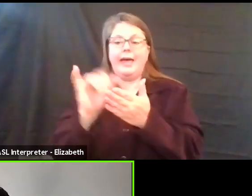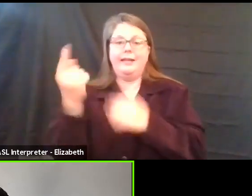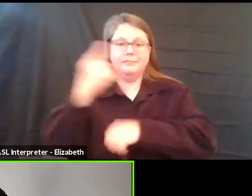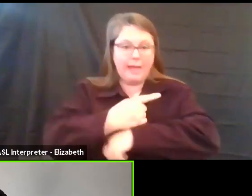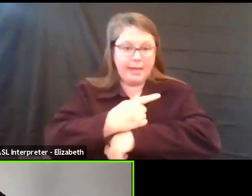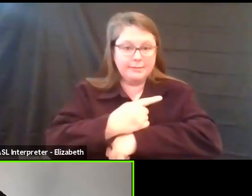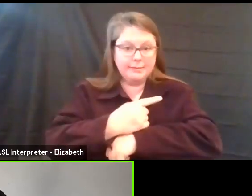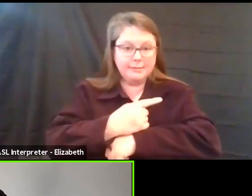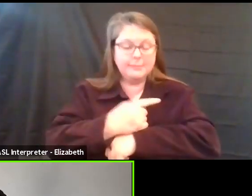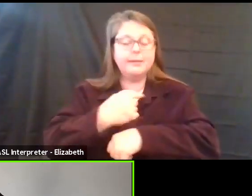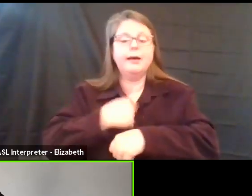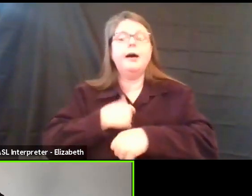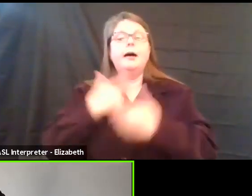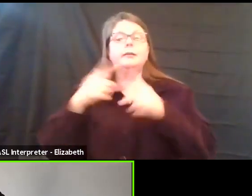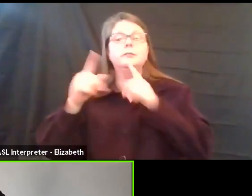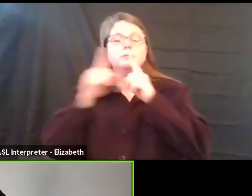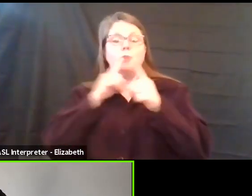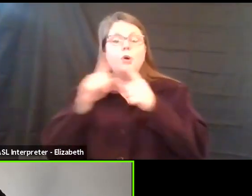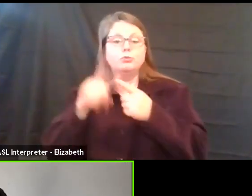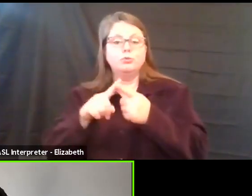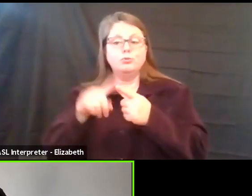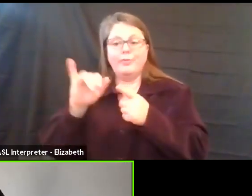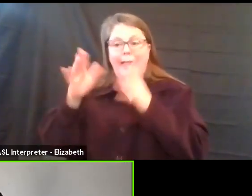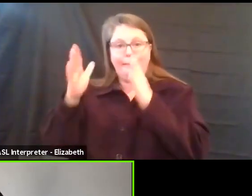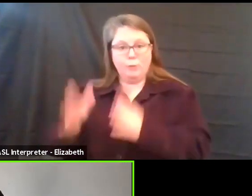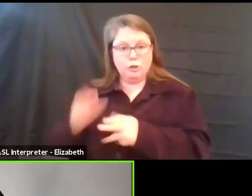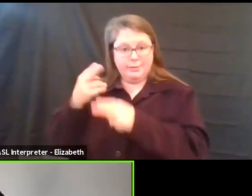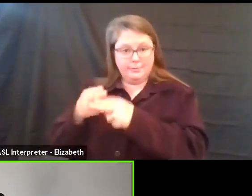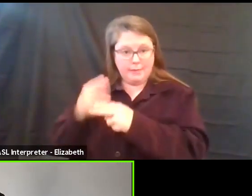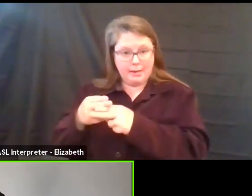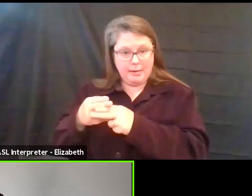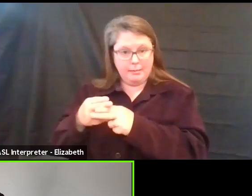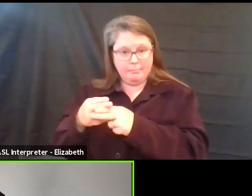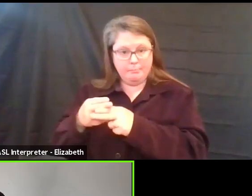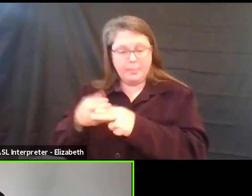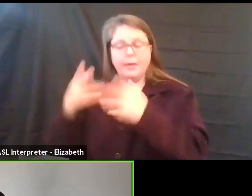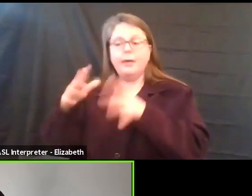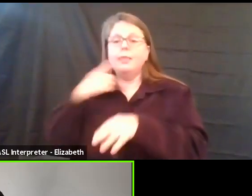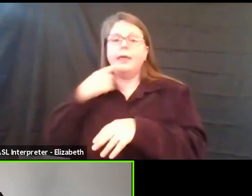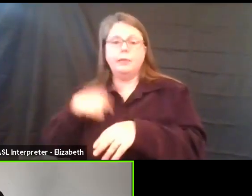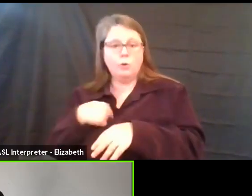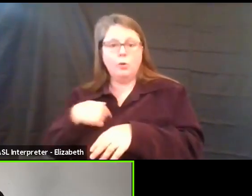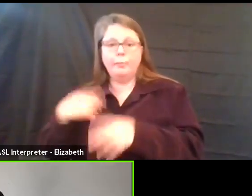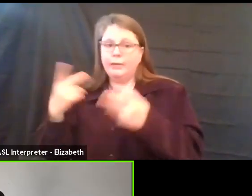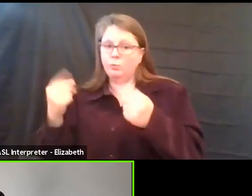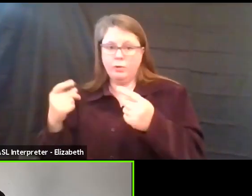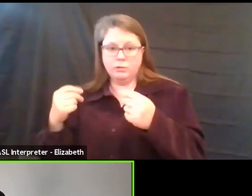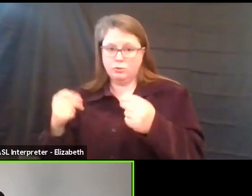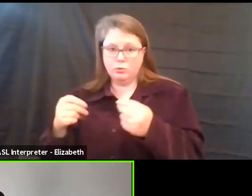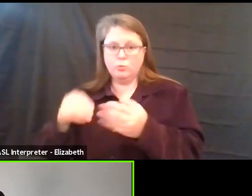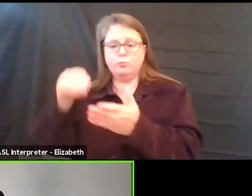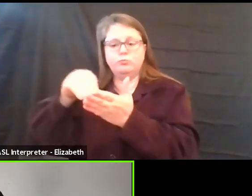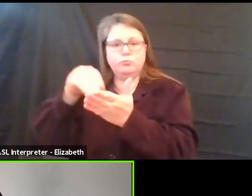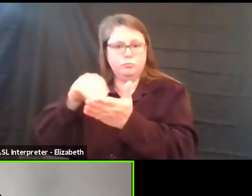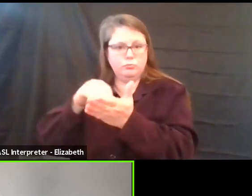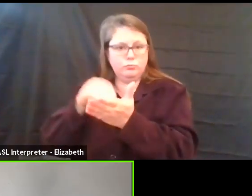do this. That can really save you if you're dealing with just the sort of general bureaucracy of having